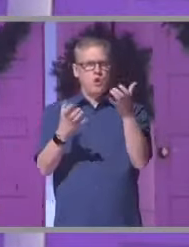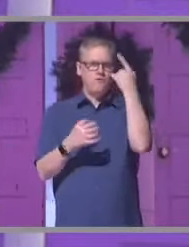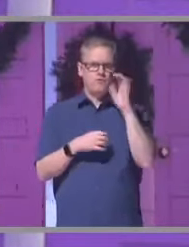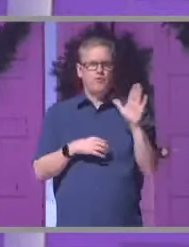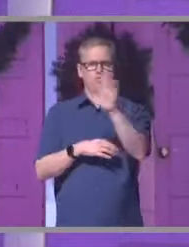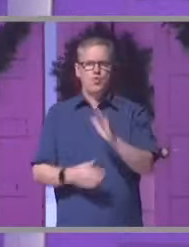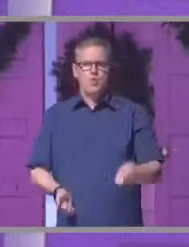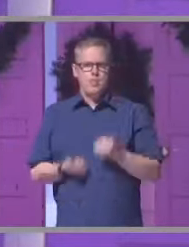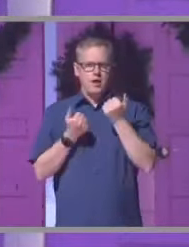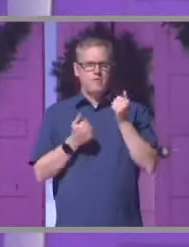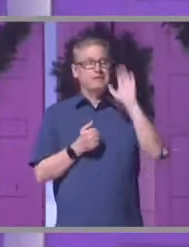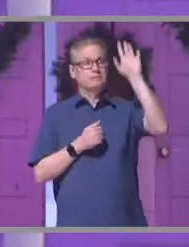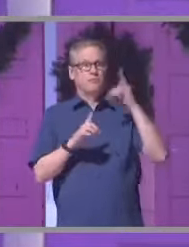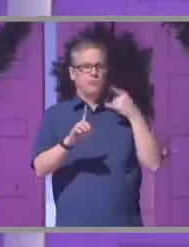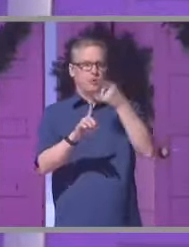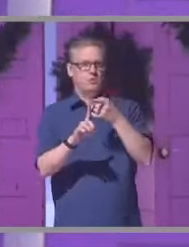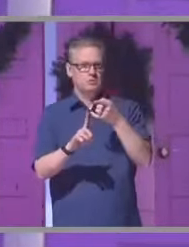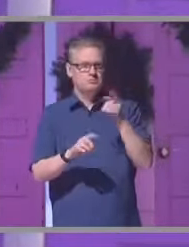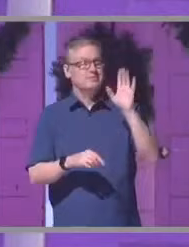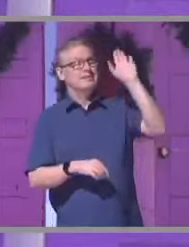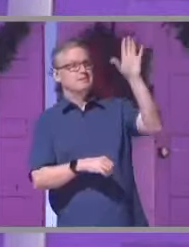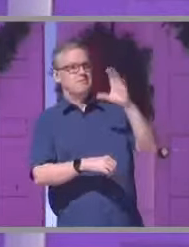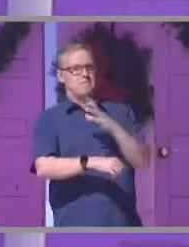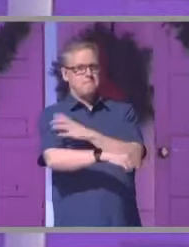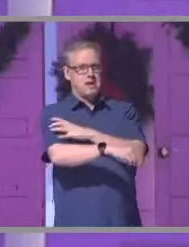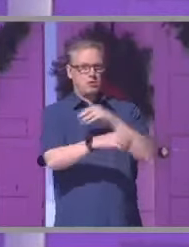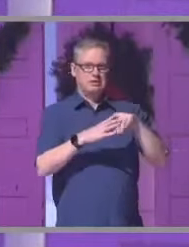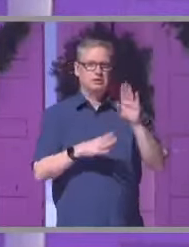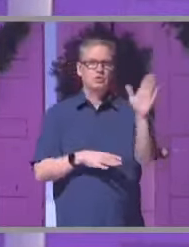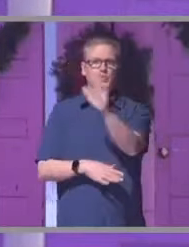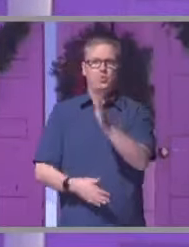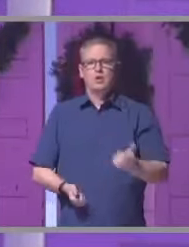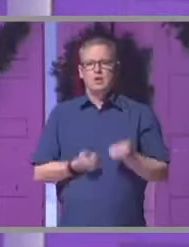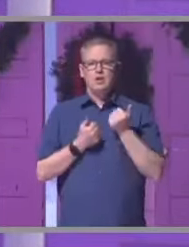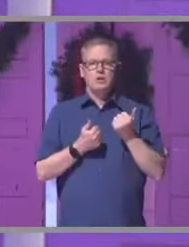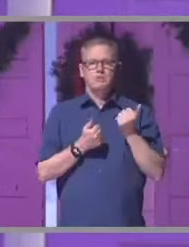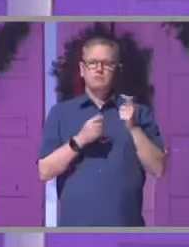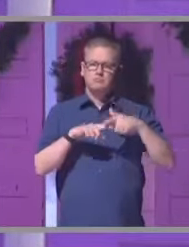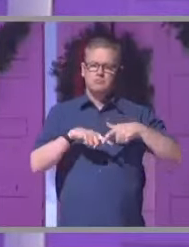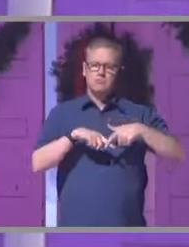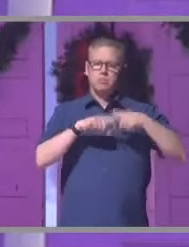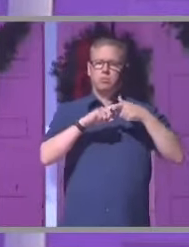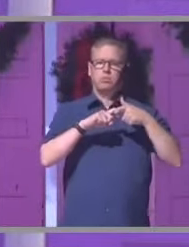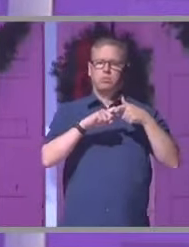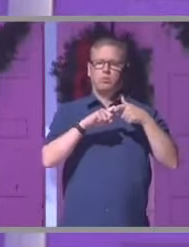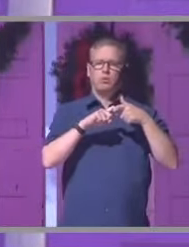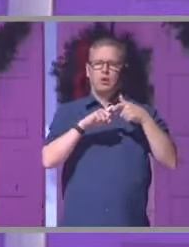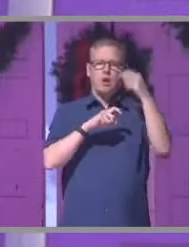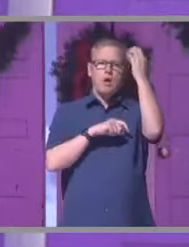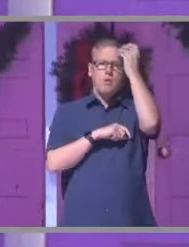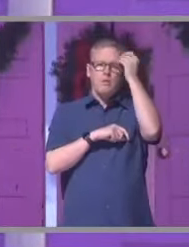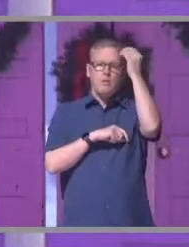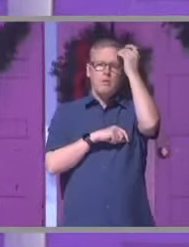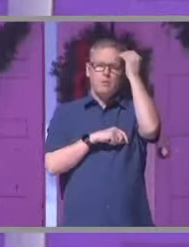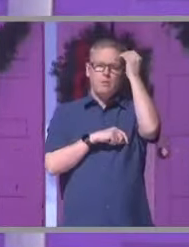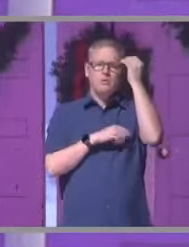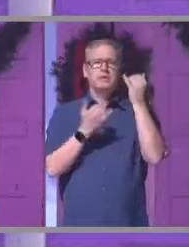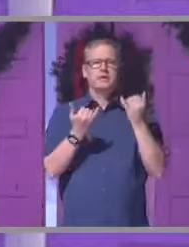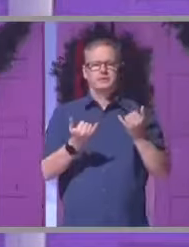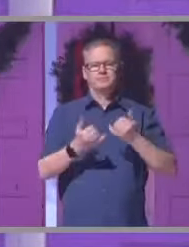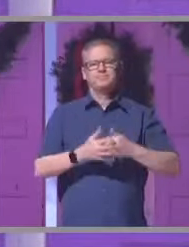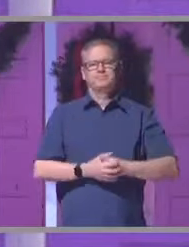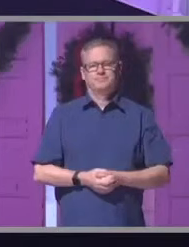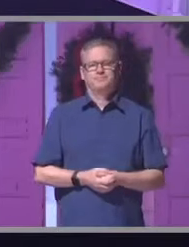life? Are you needing his power in your life? Take a moment and reflect on that right now.